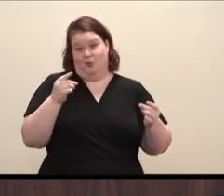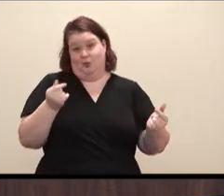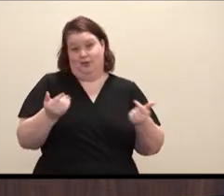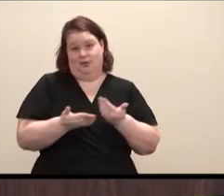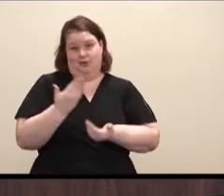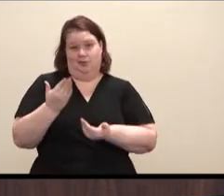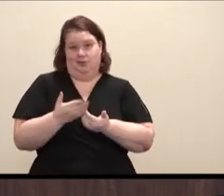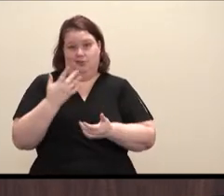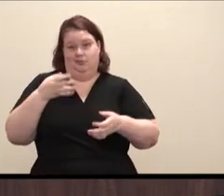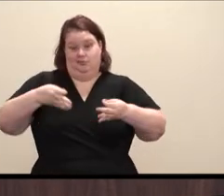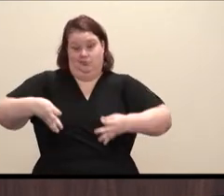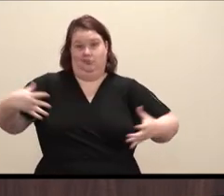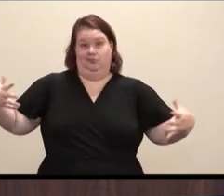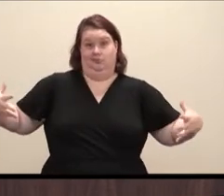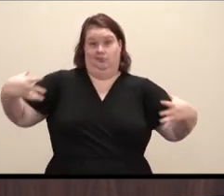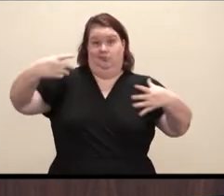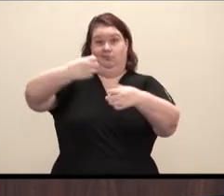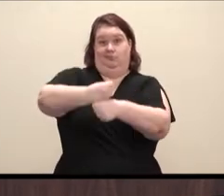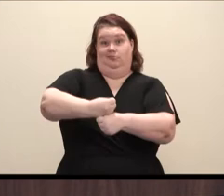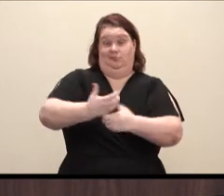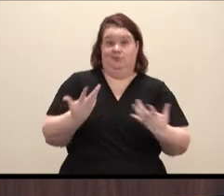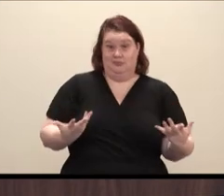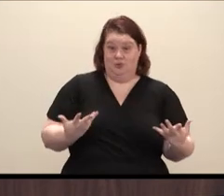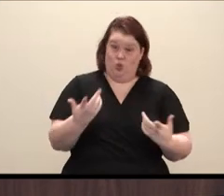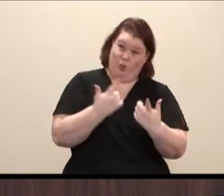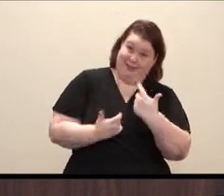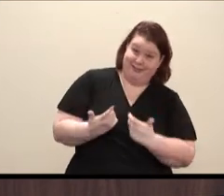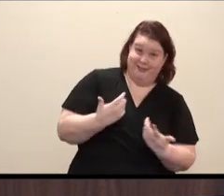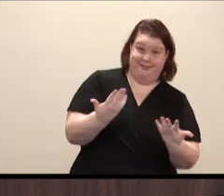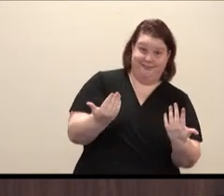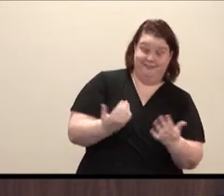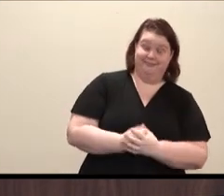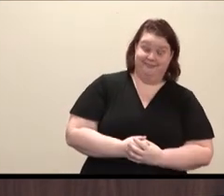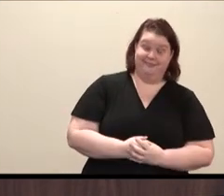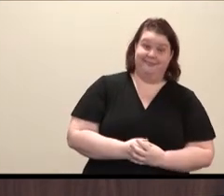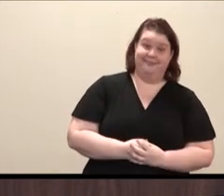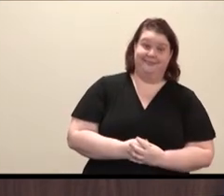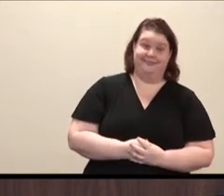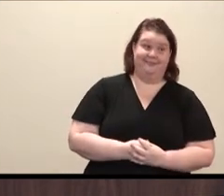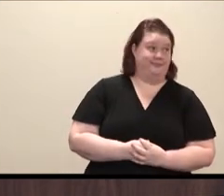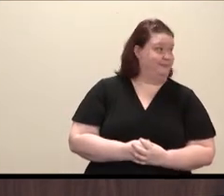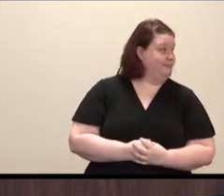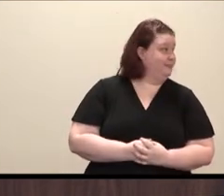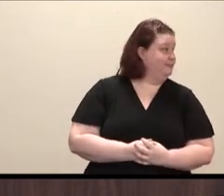easy explanation. I'd love to entertain any questions that you might have.